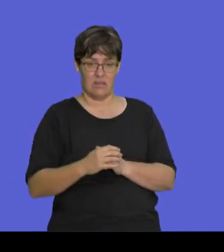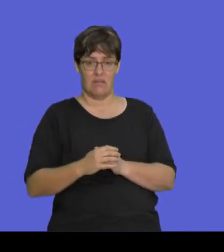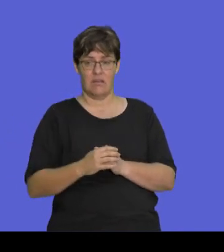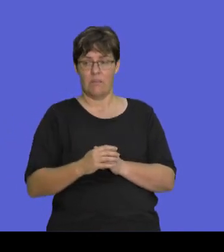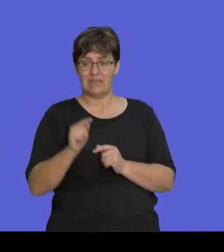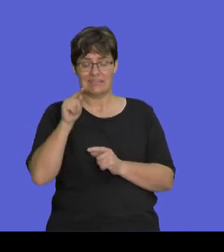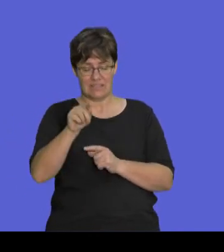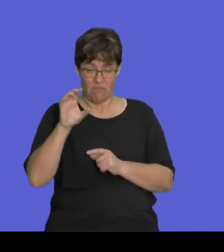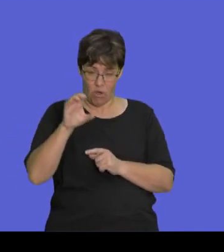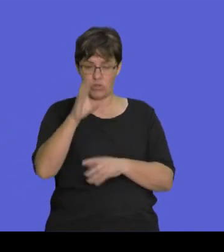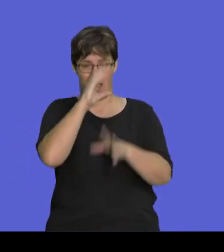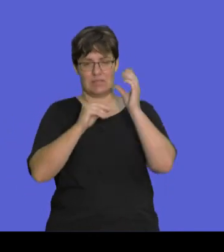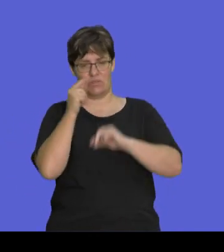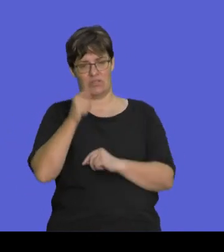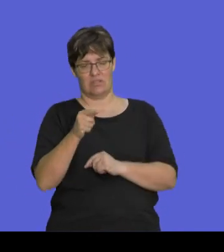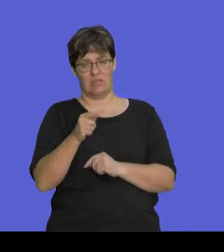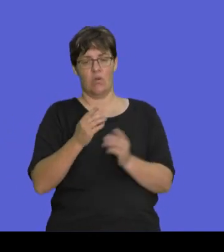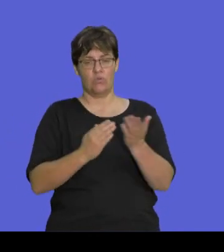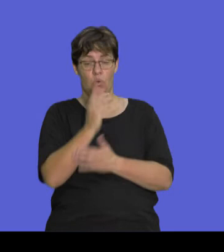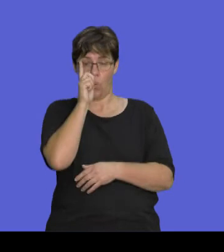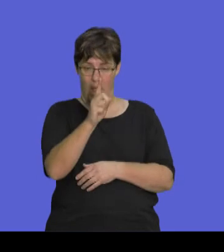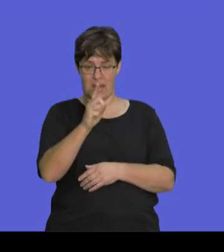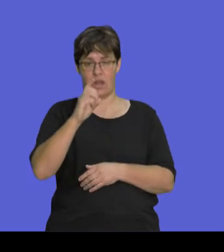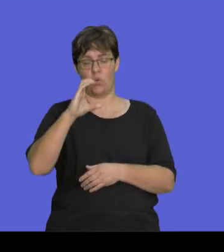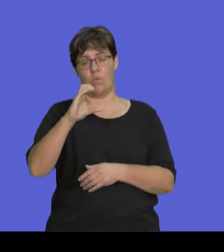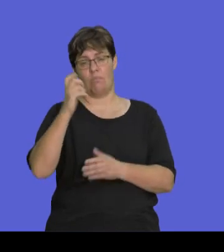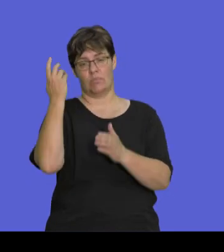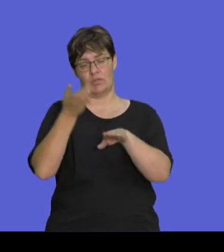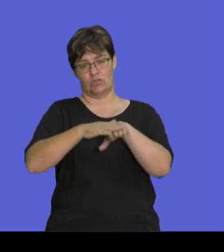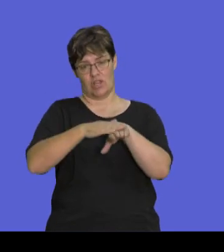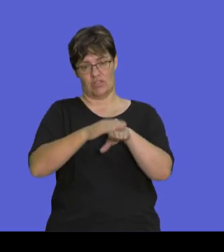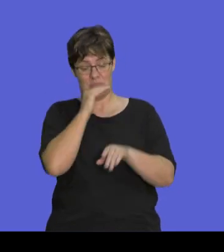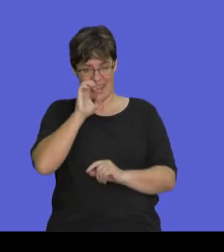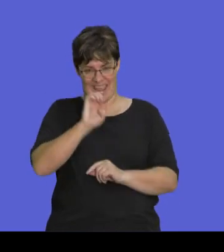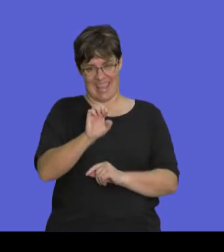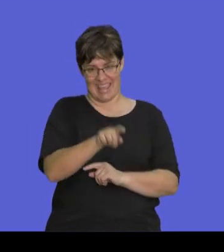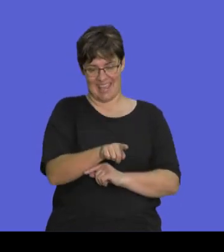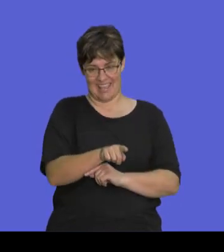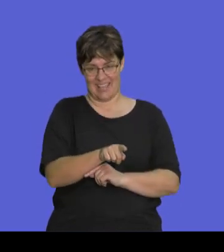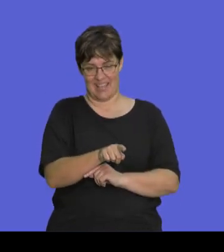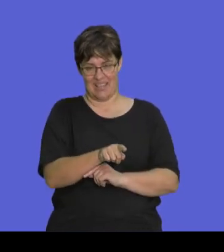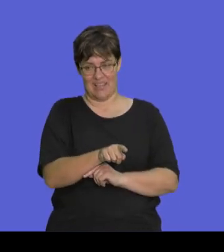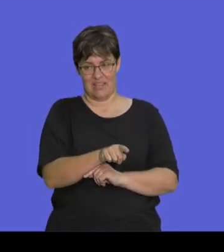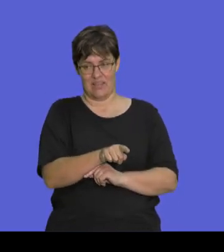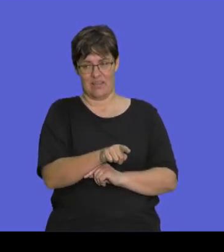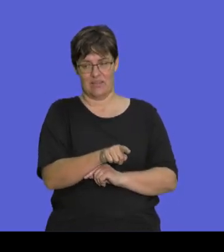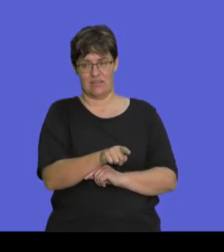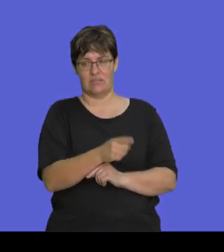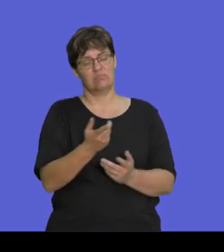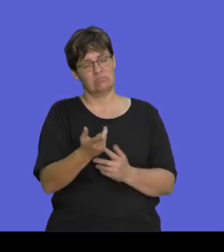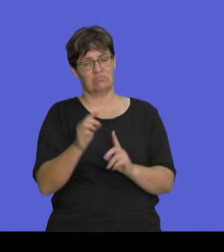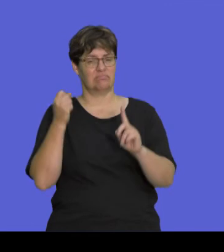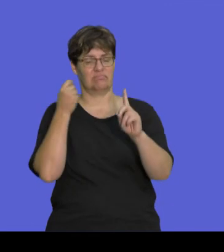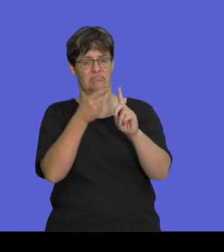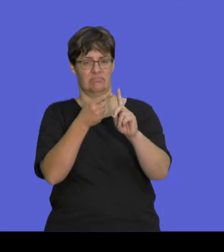3,750,000 newtons is a force that is experienced by 1 coulomb of charge. That's the E, okay? And then this is